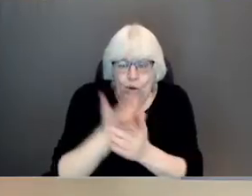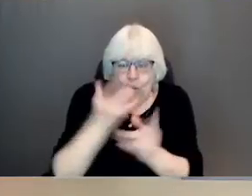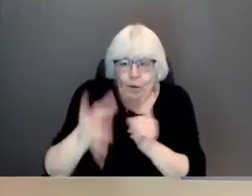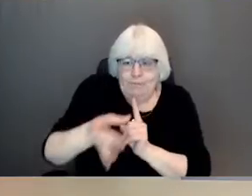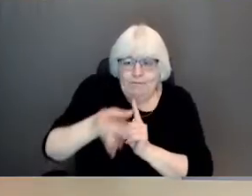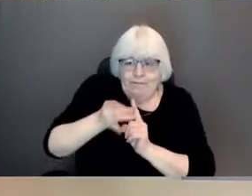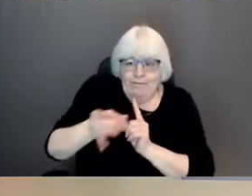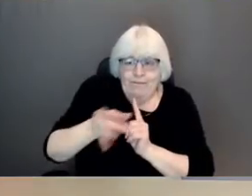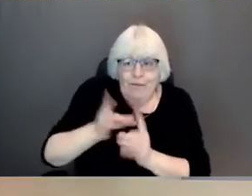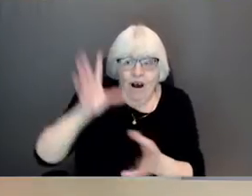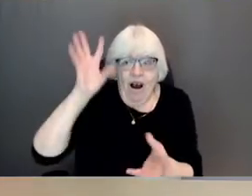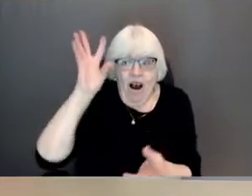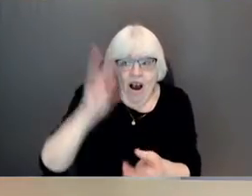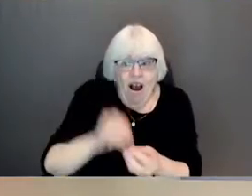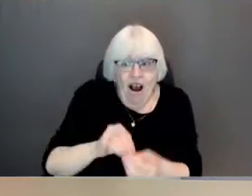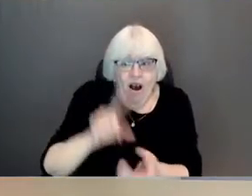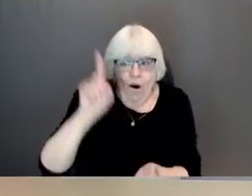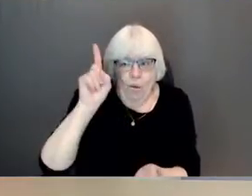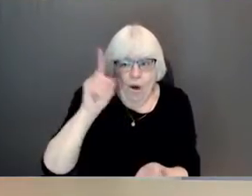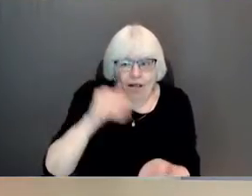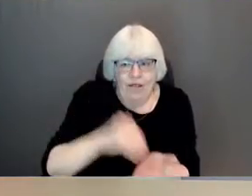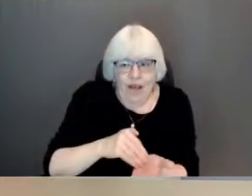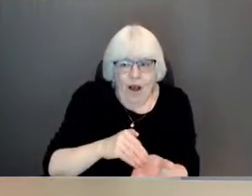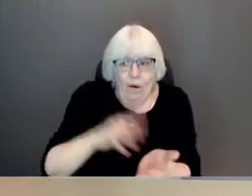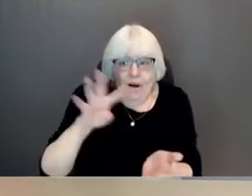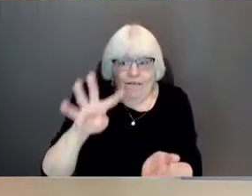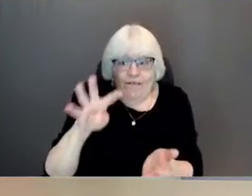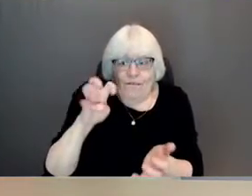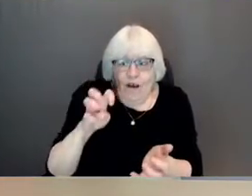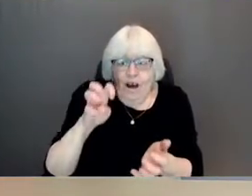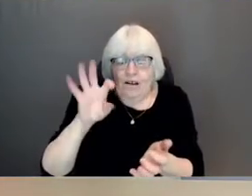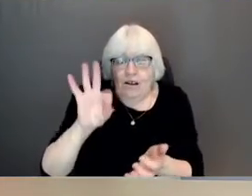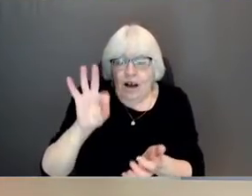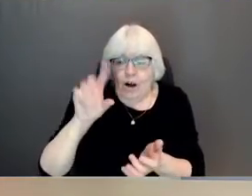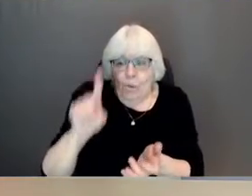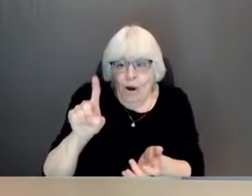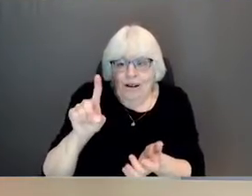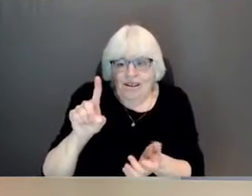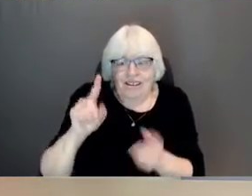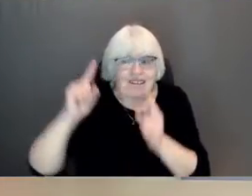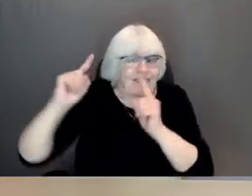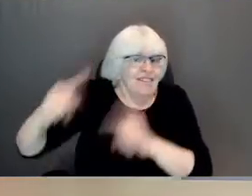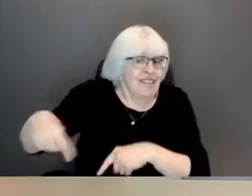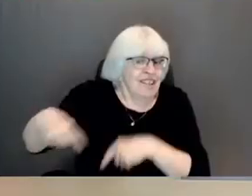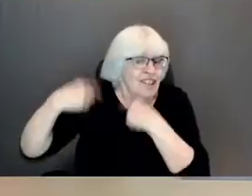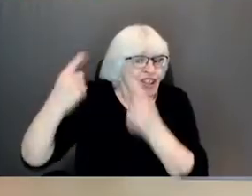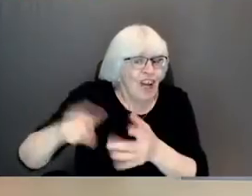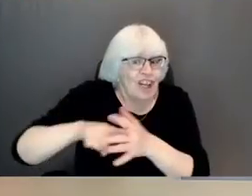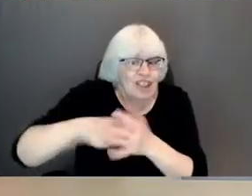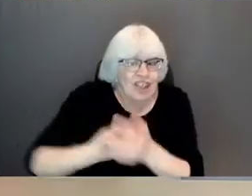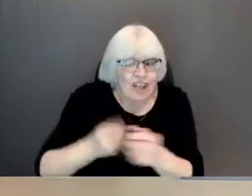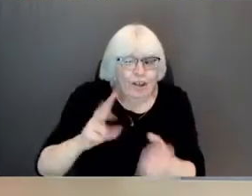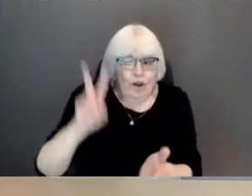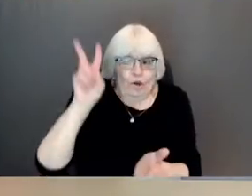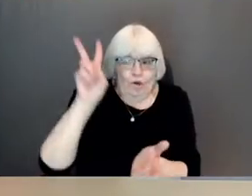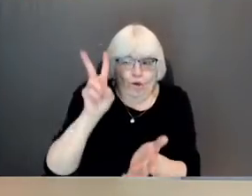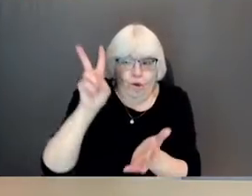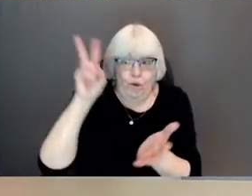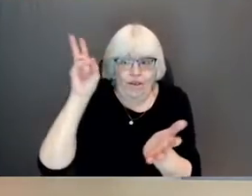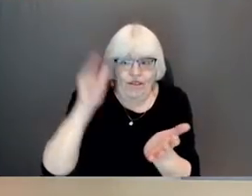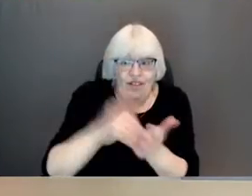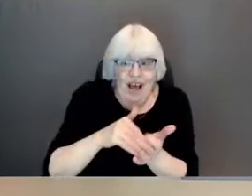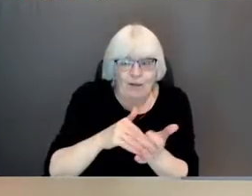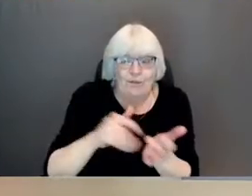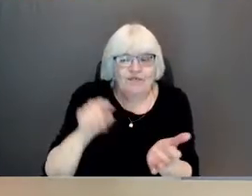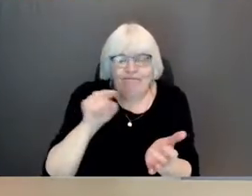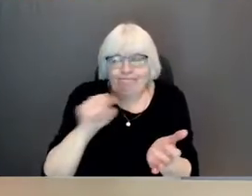1,491 and 2,288 since the pandemic began. Over the last 7 days, we've had an